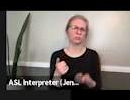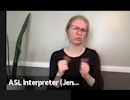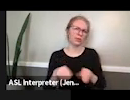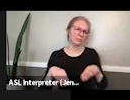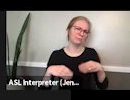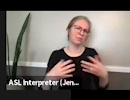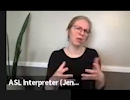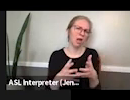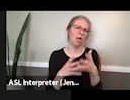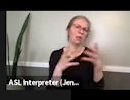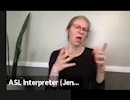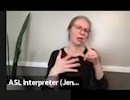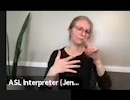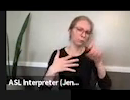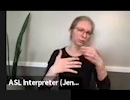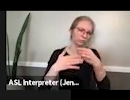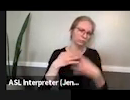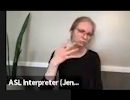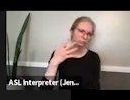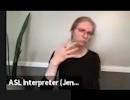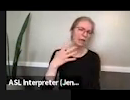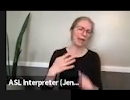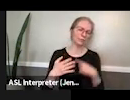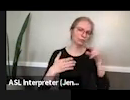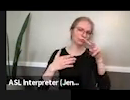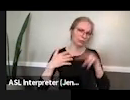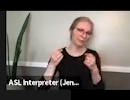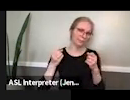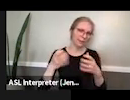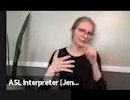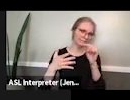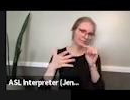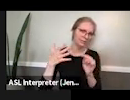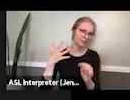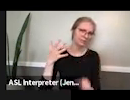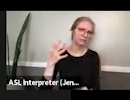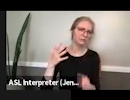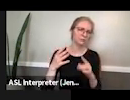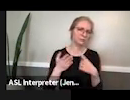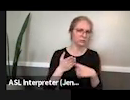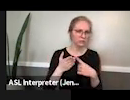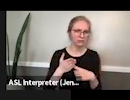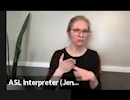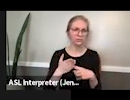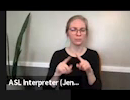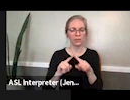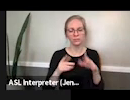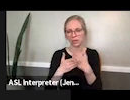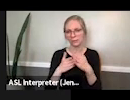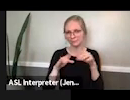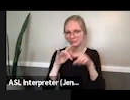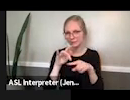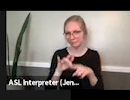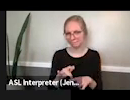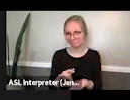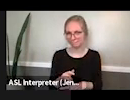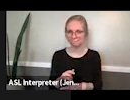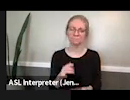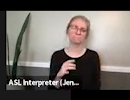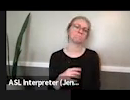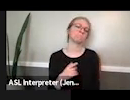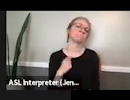you with a lot of questions. I'm reading a lot of them, talking about them, but not all of them. Does the